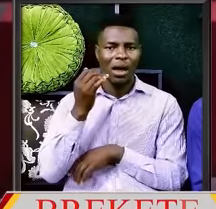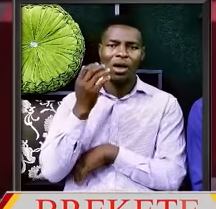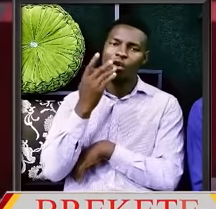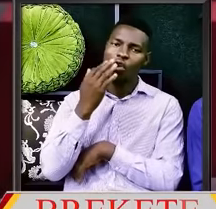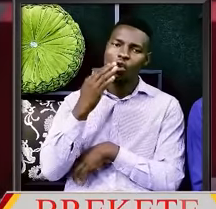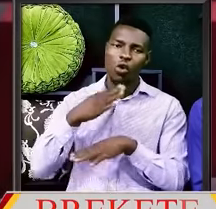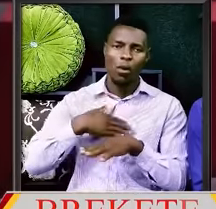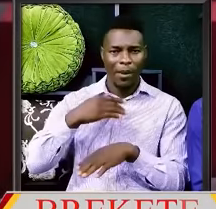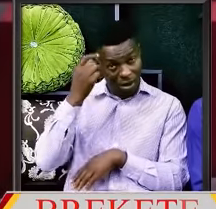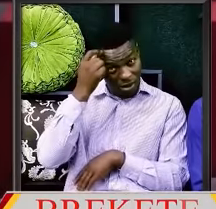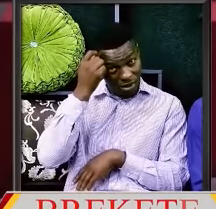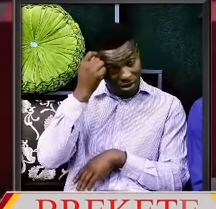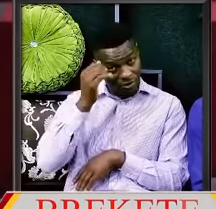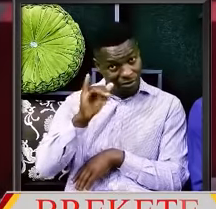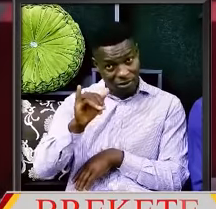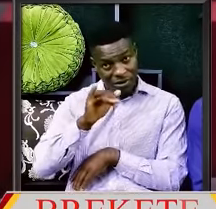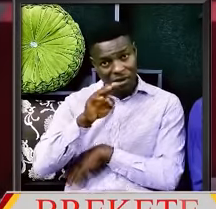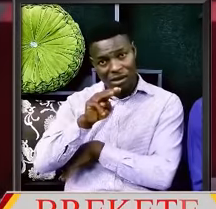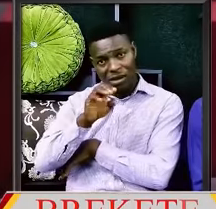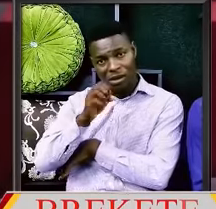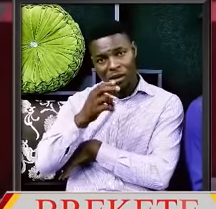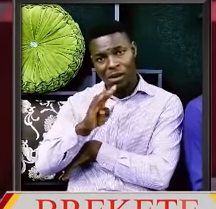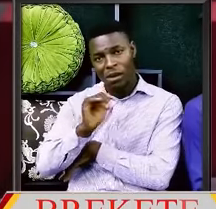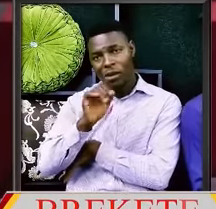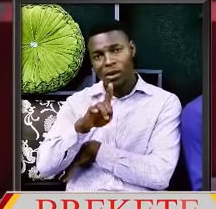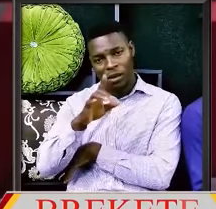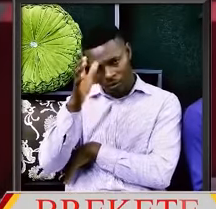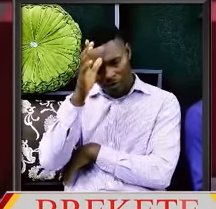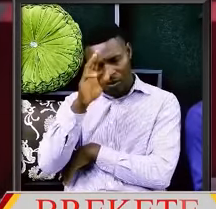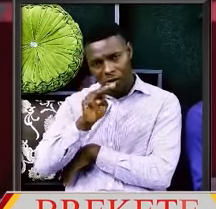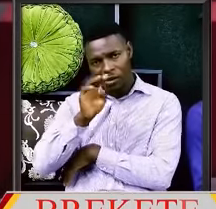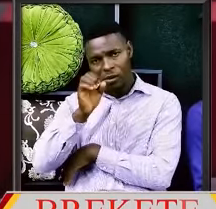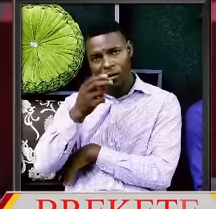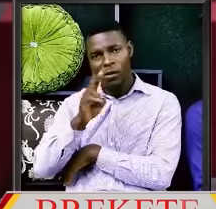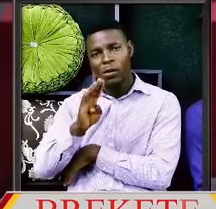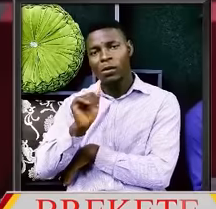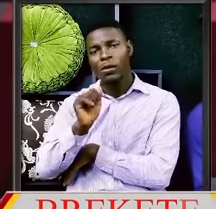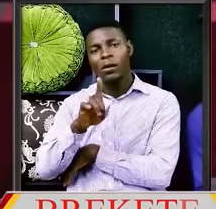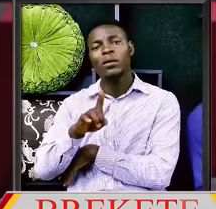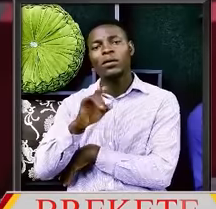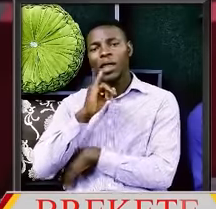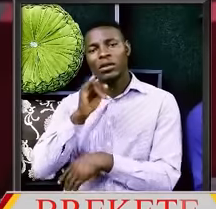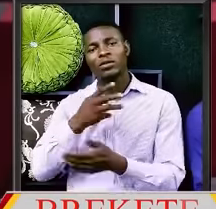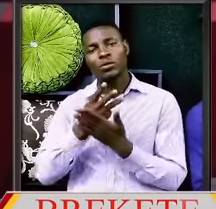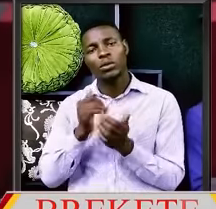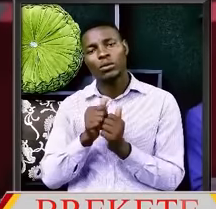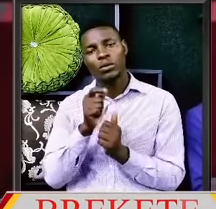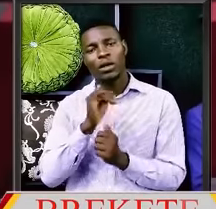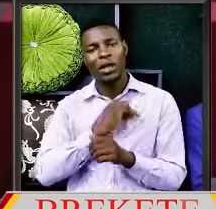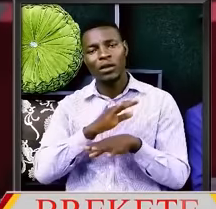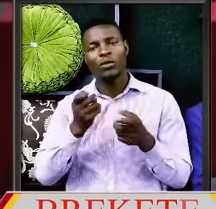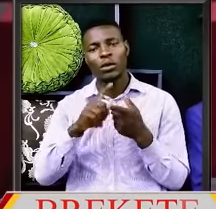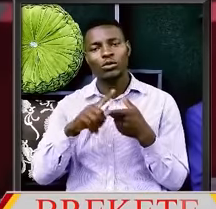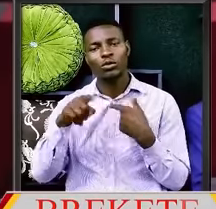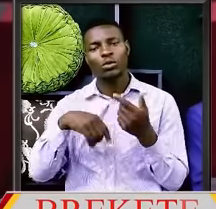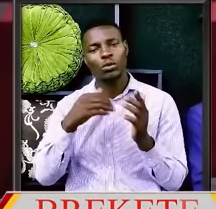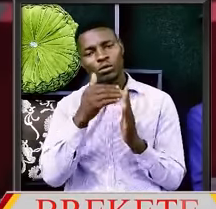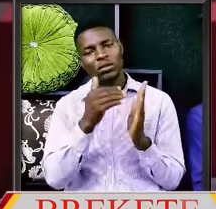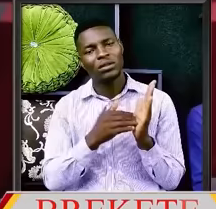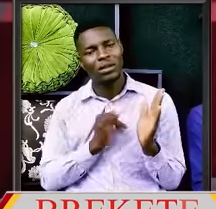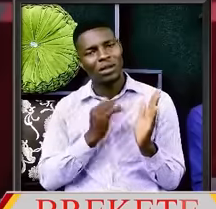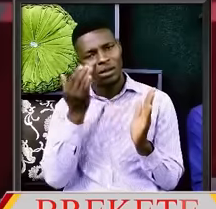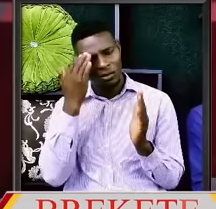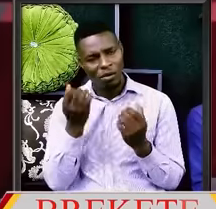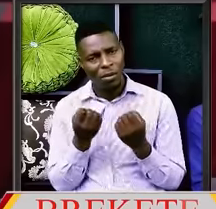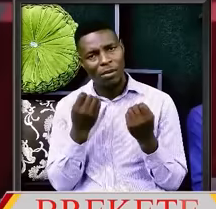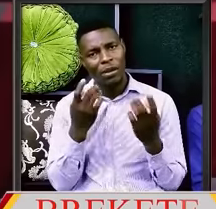color. Baba Mohbad, yes, it ma'am. Is well with you. Amen. Whatever it is, I don't want to go into details, I know plenty. But